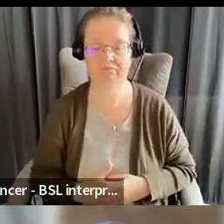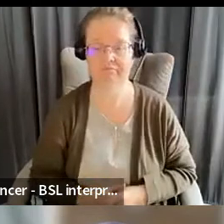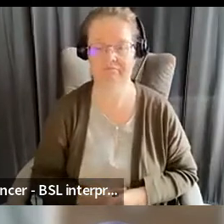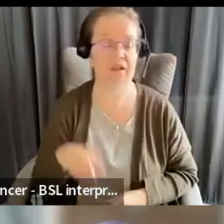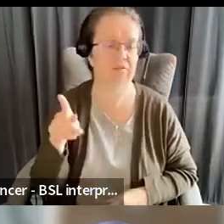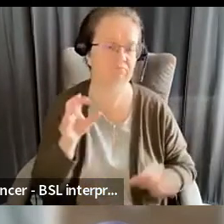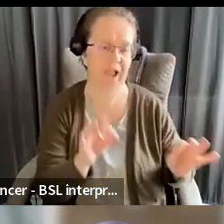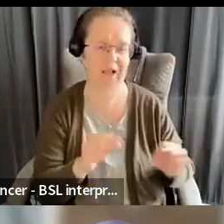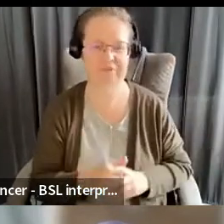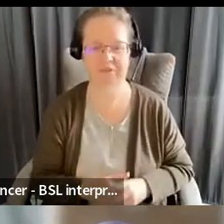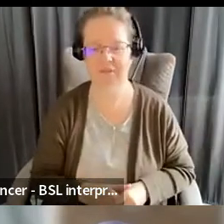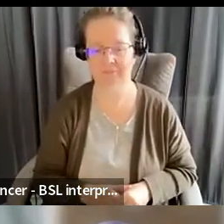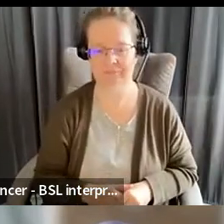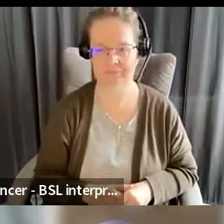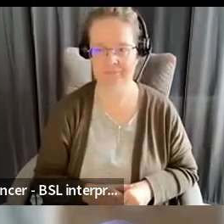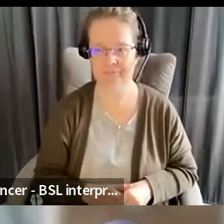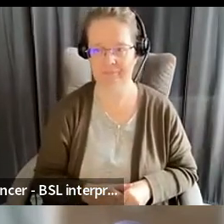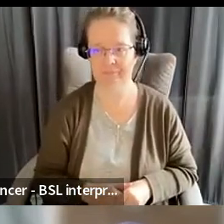and that's fantastic. And